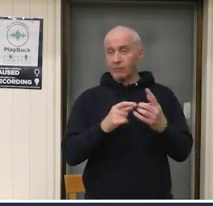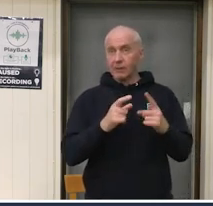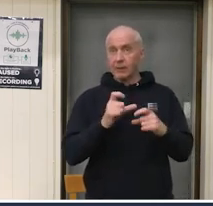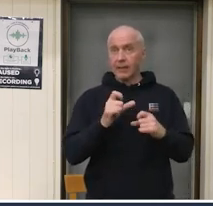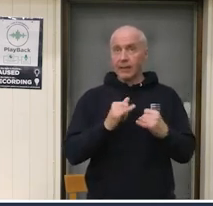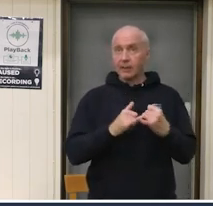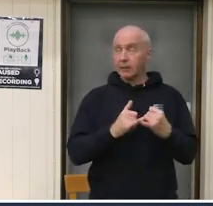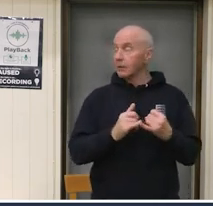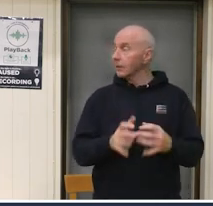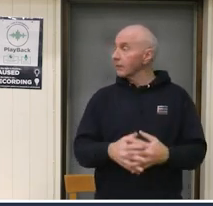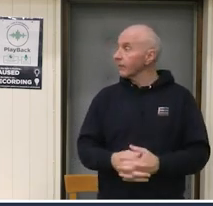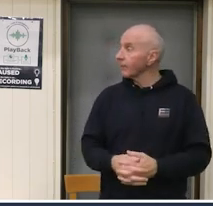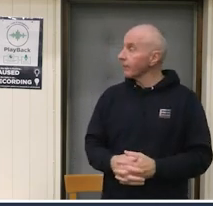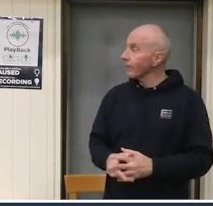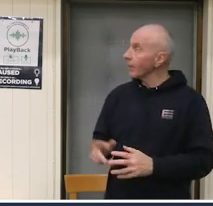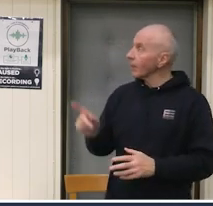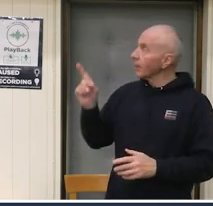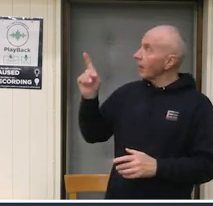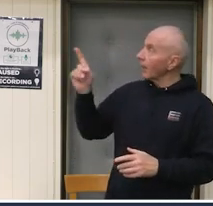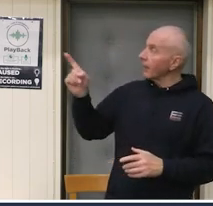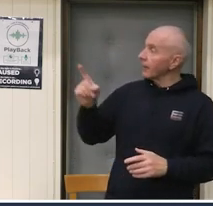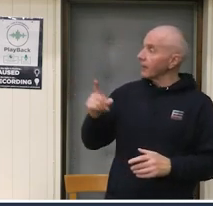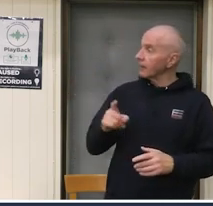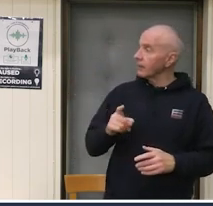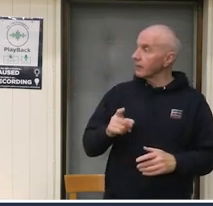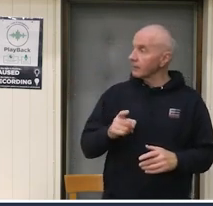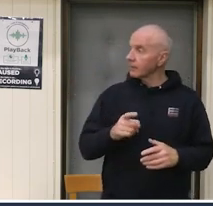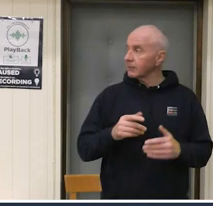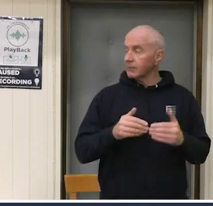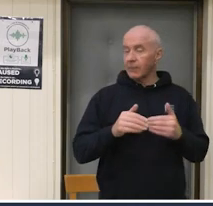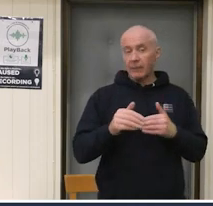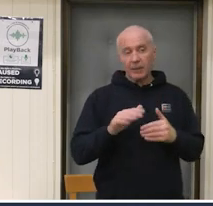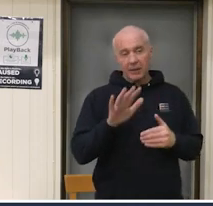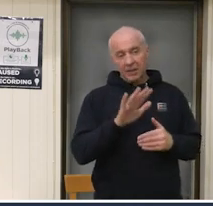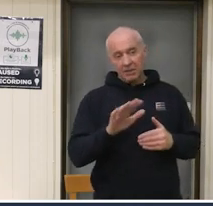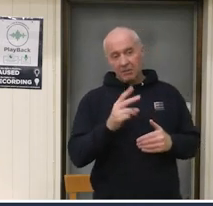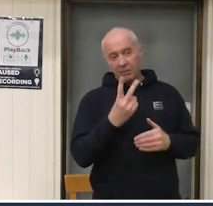I suspect it will be first light towards 2030.